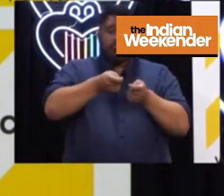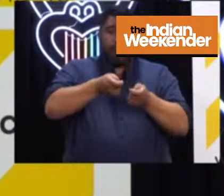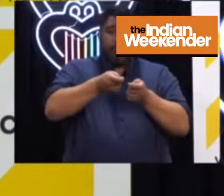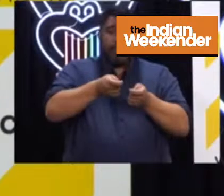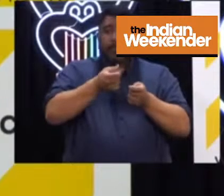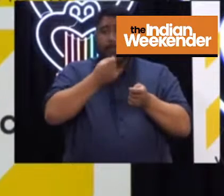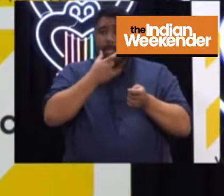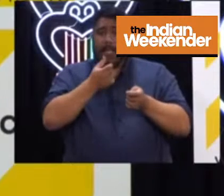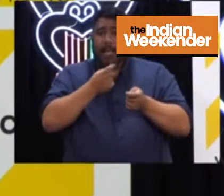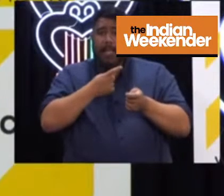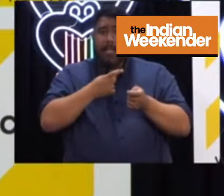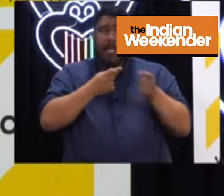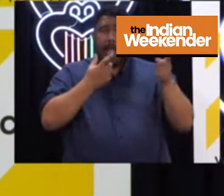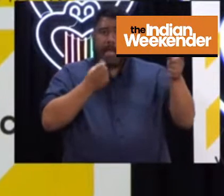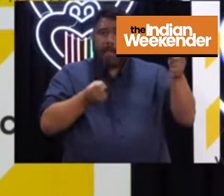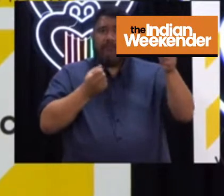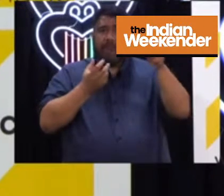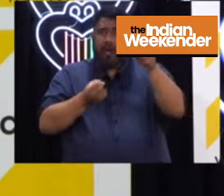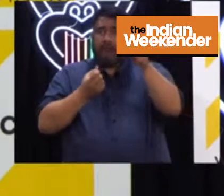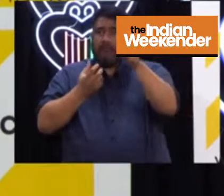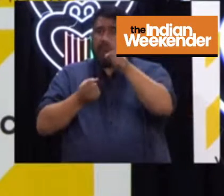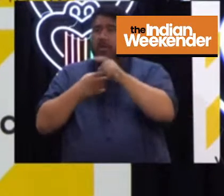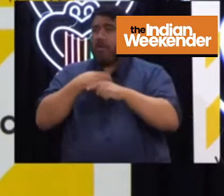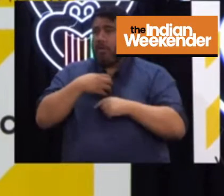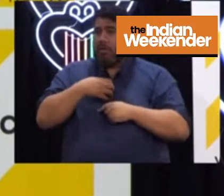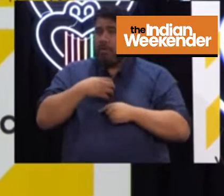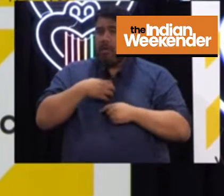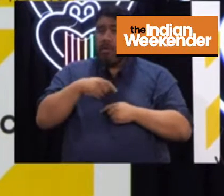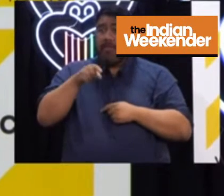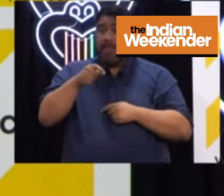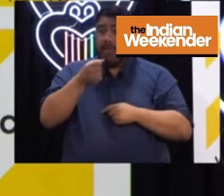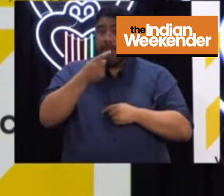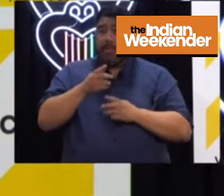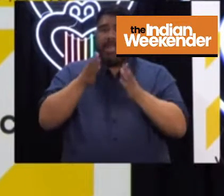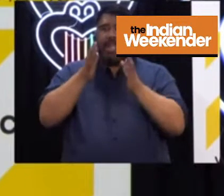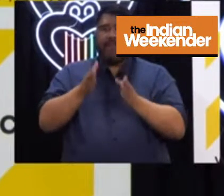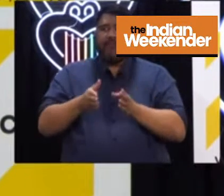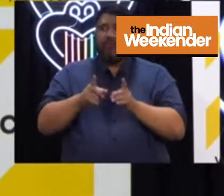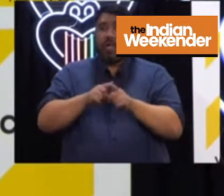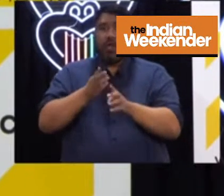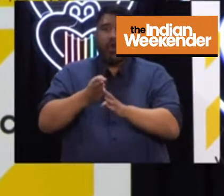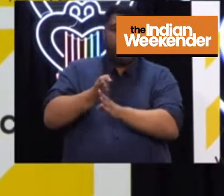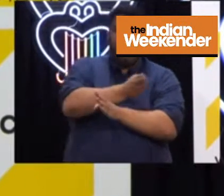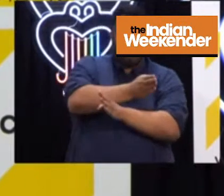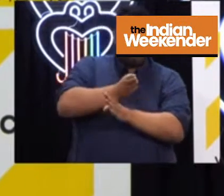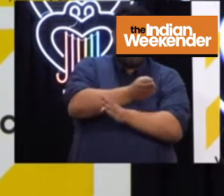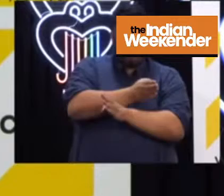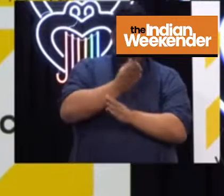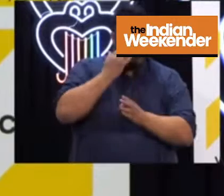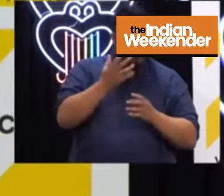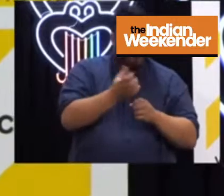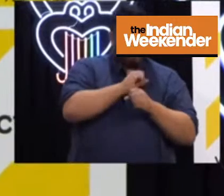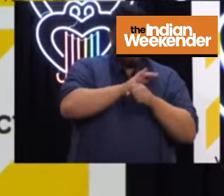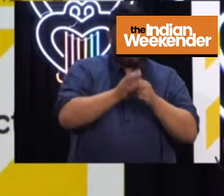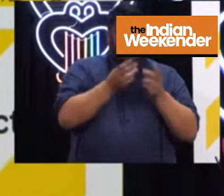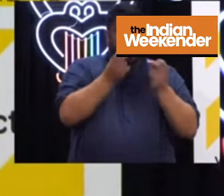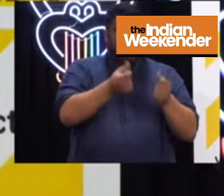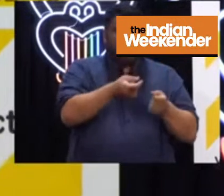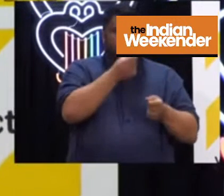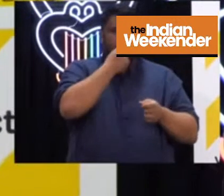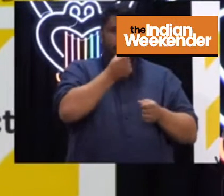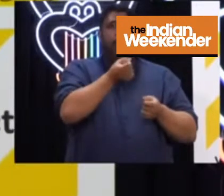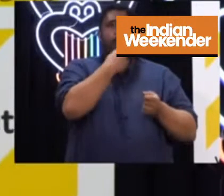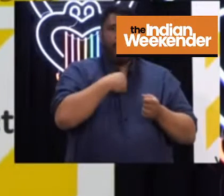some reporting on has to be applied very early on into someone's infection. And